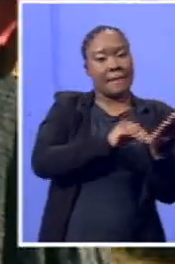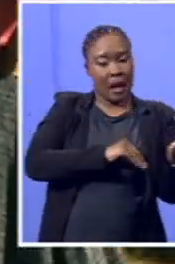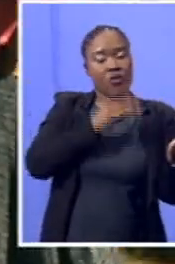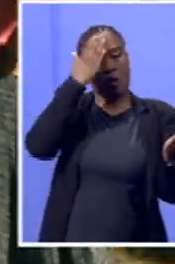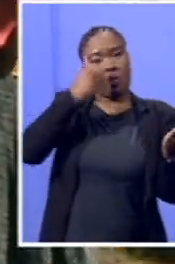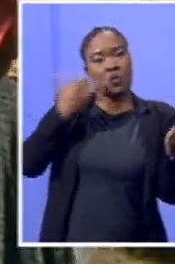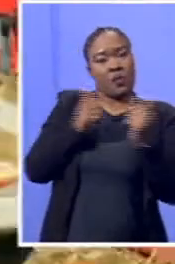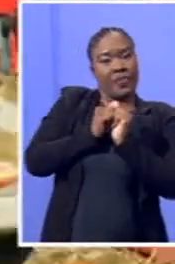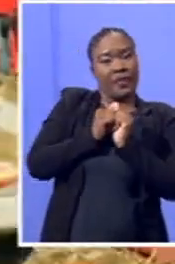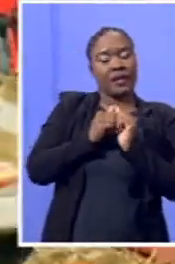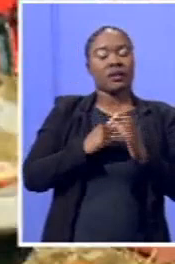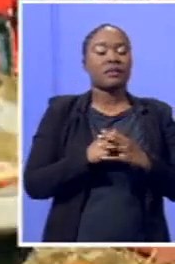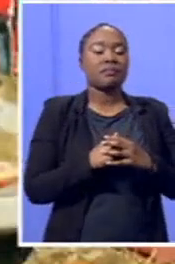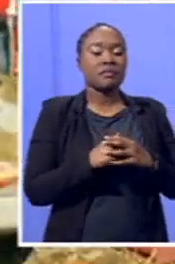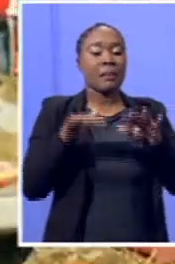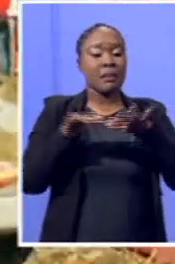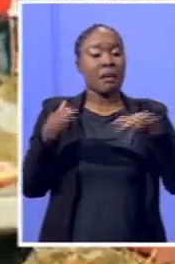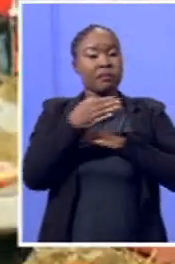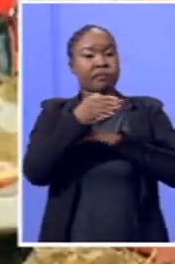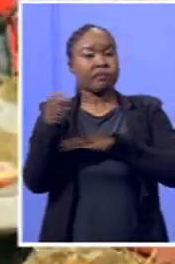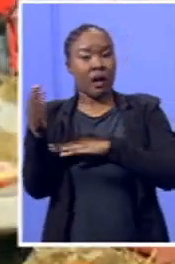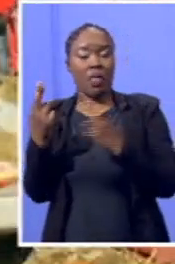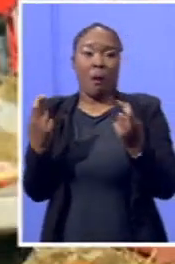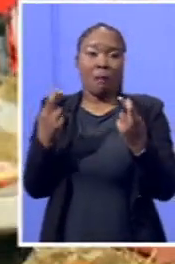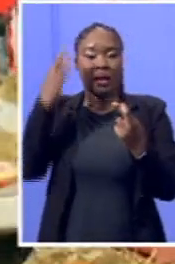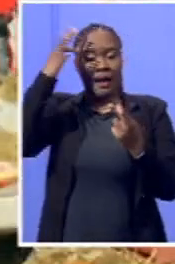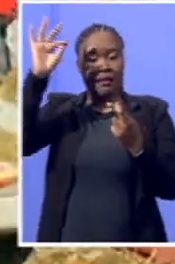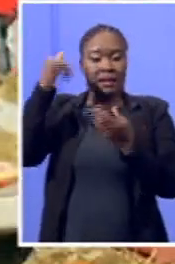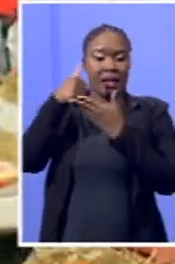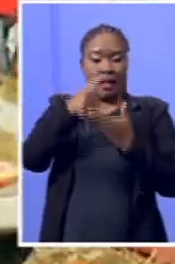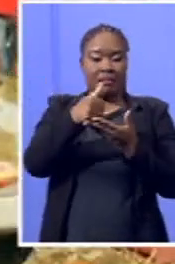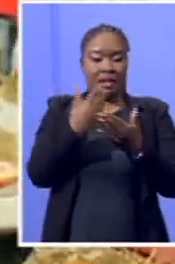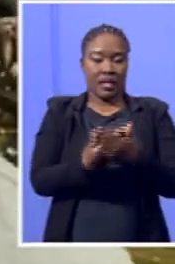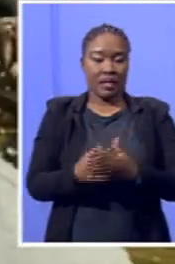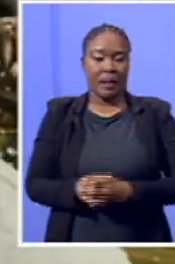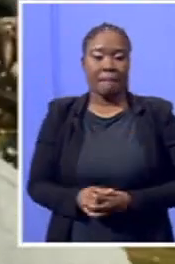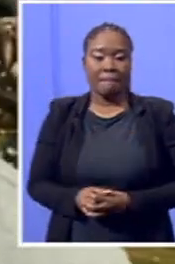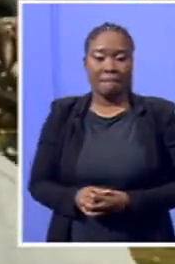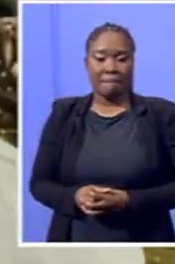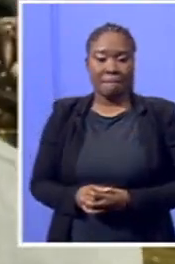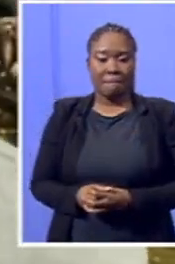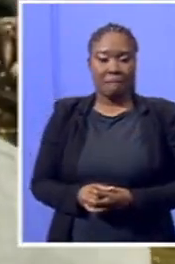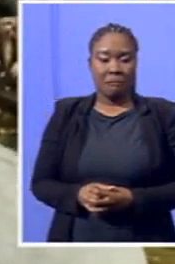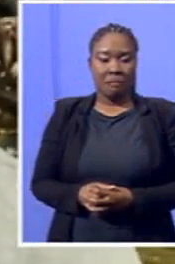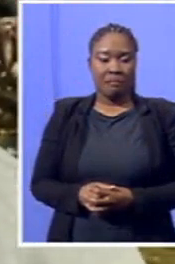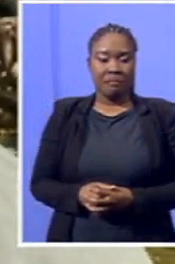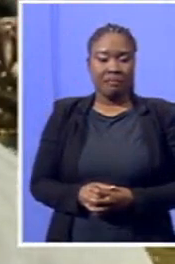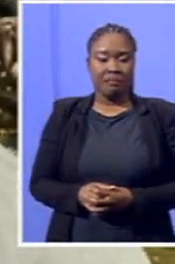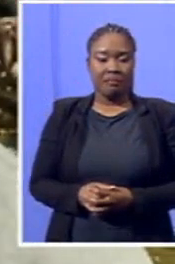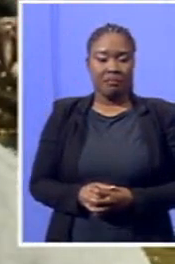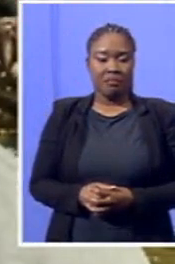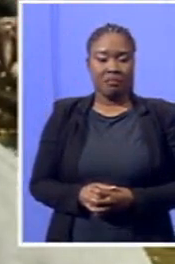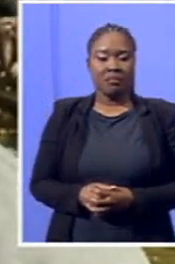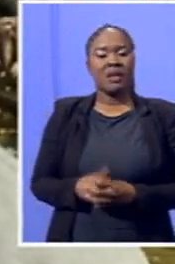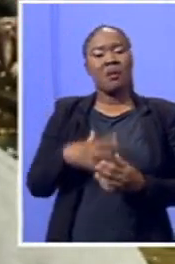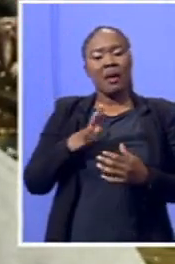People at the facility are also hoping that government will assist. Get help from whatever